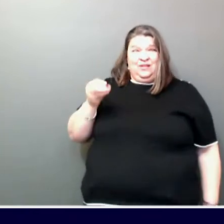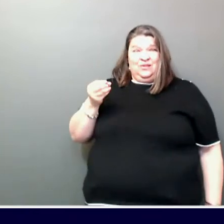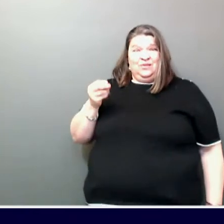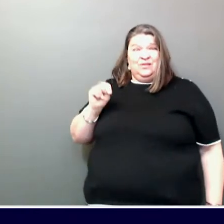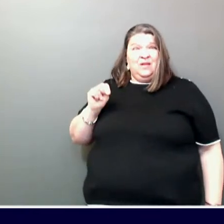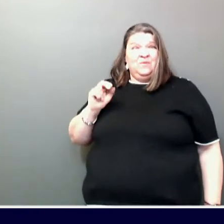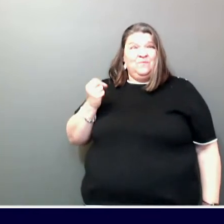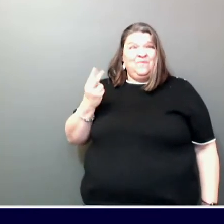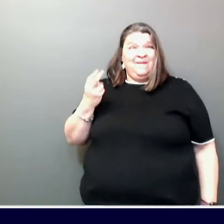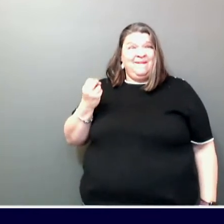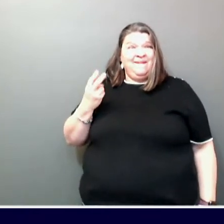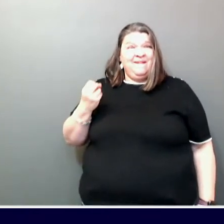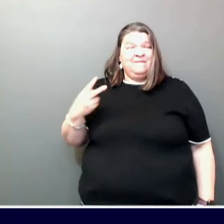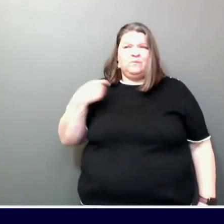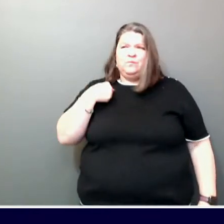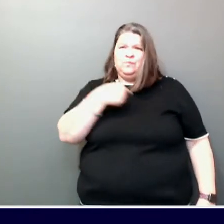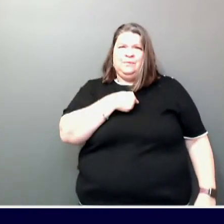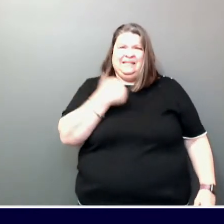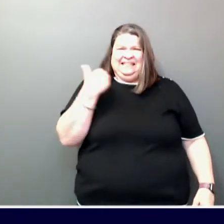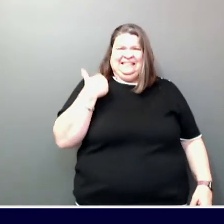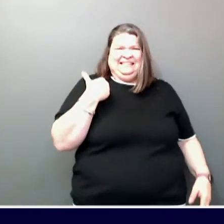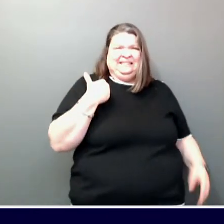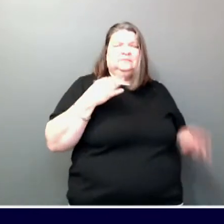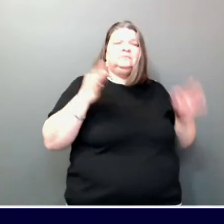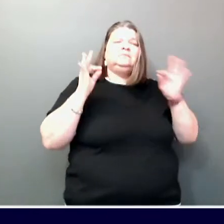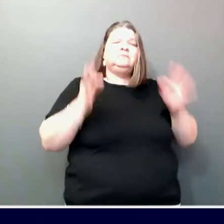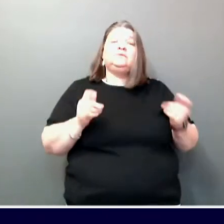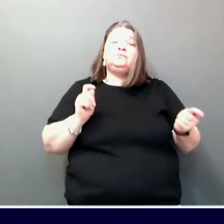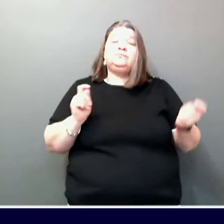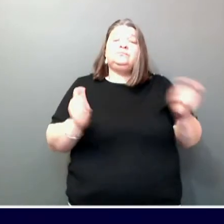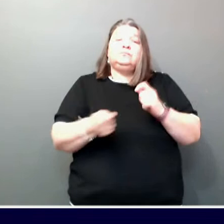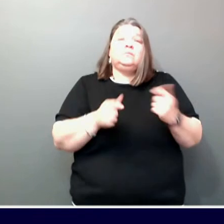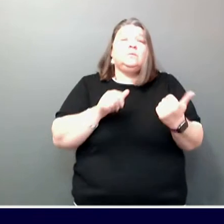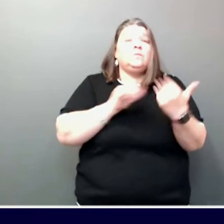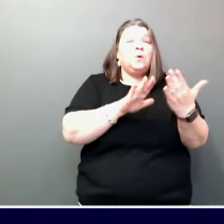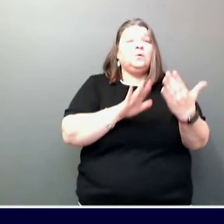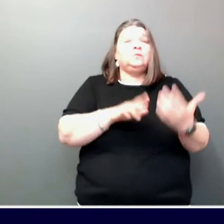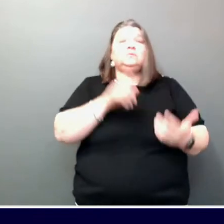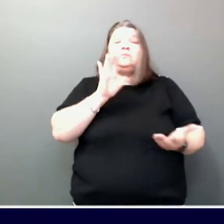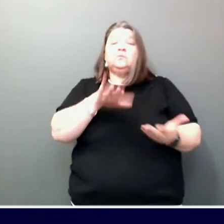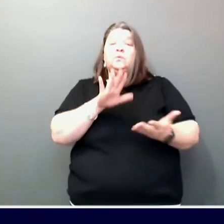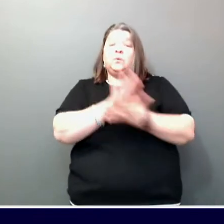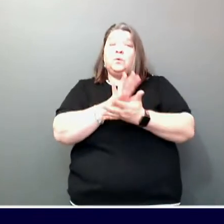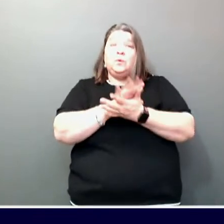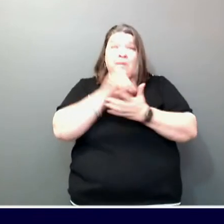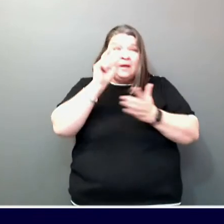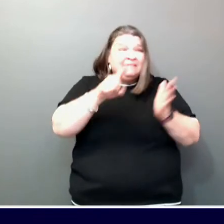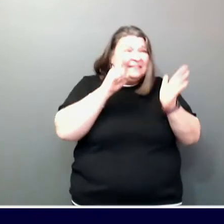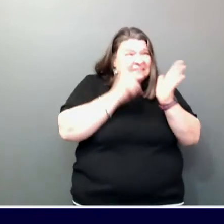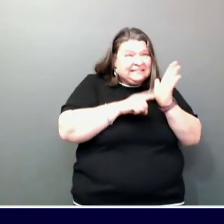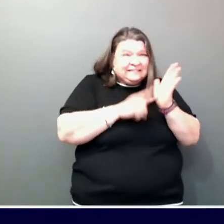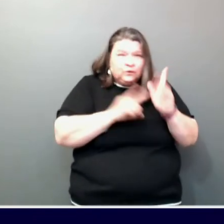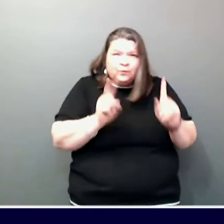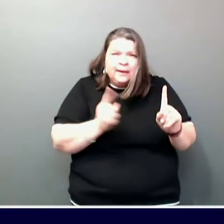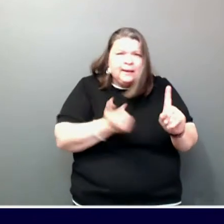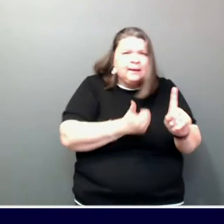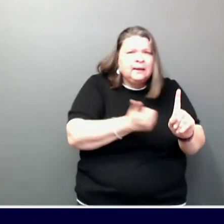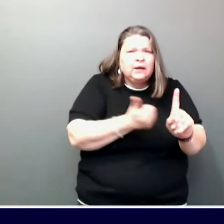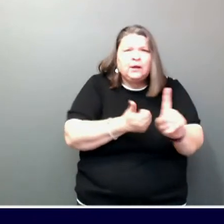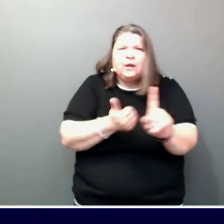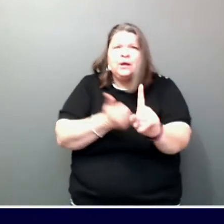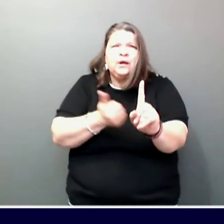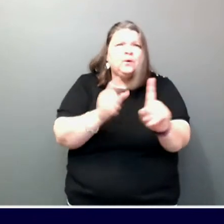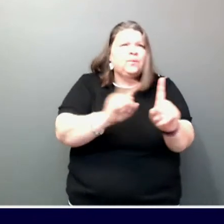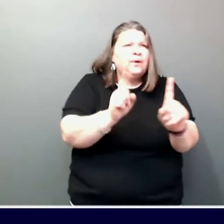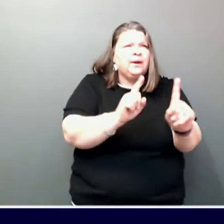in schools. We recommended that schools could suspend contact tracing provided that they had a mask requirement in